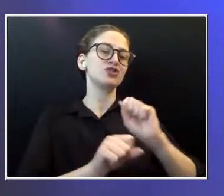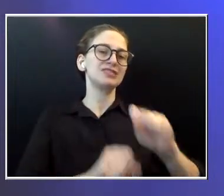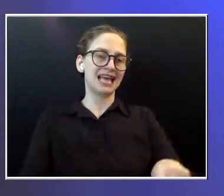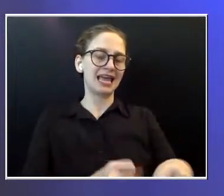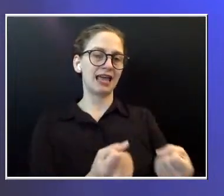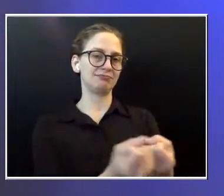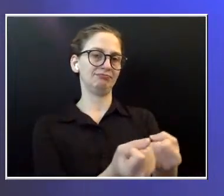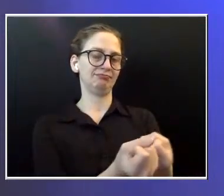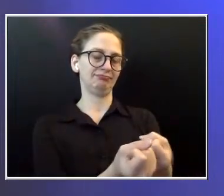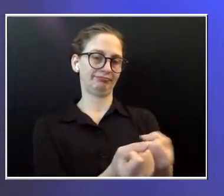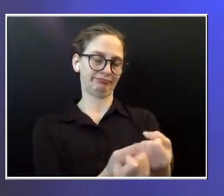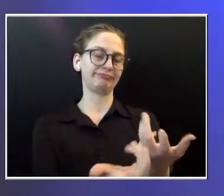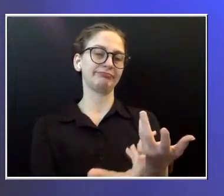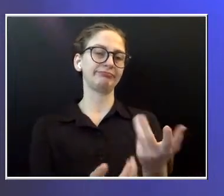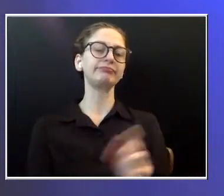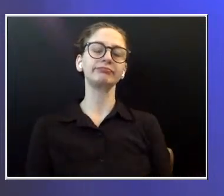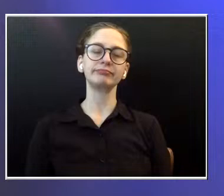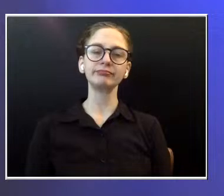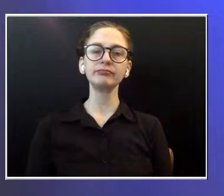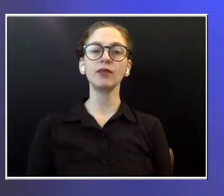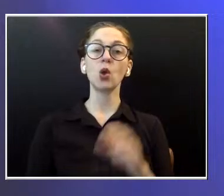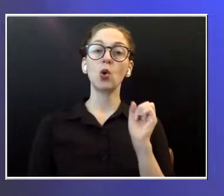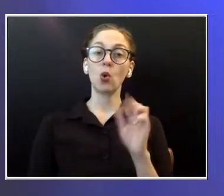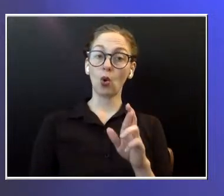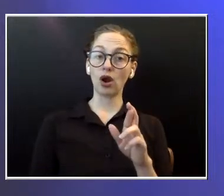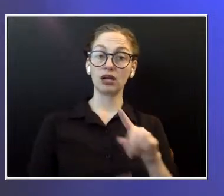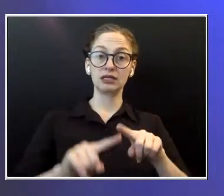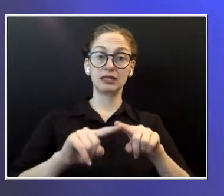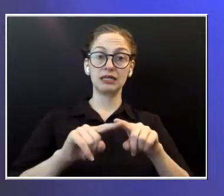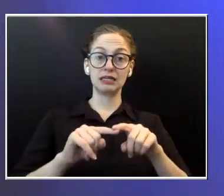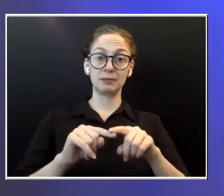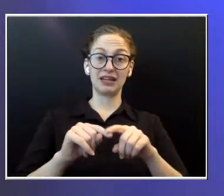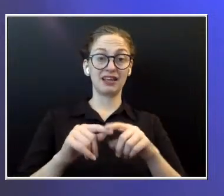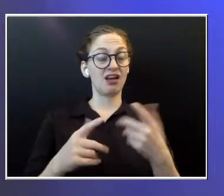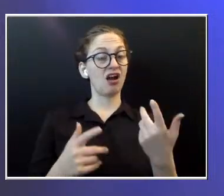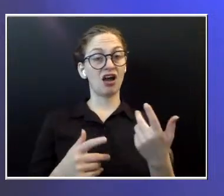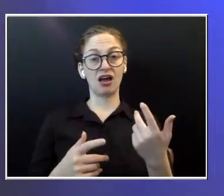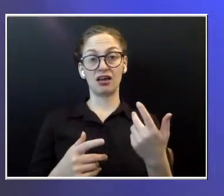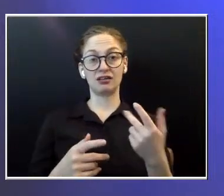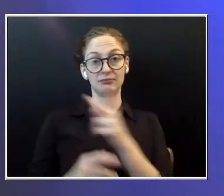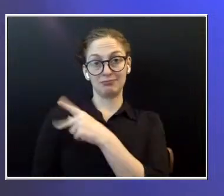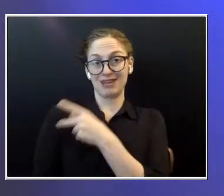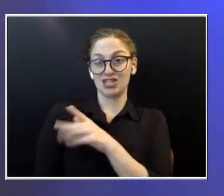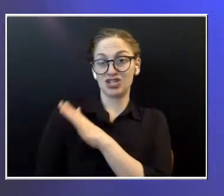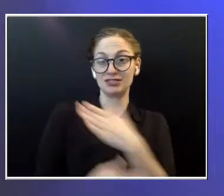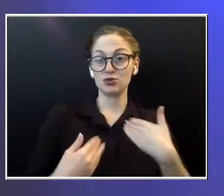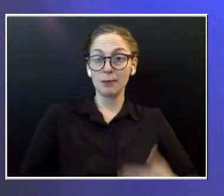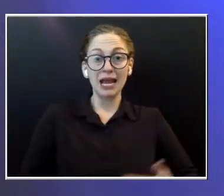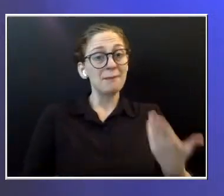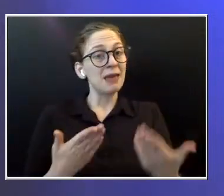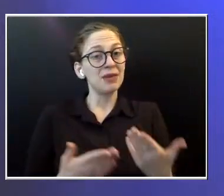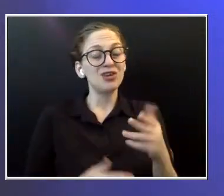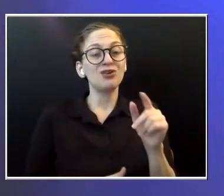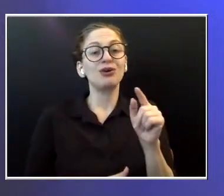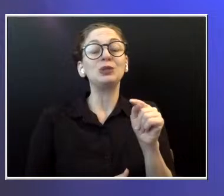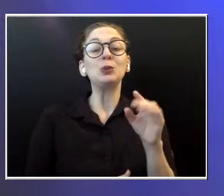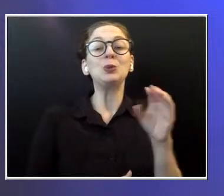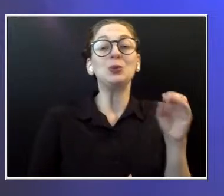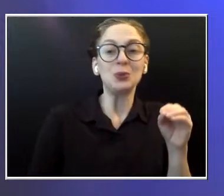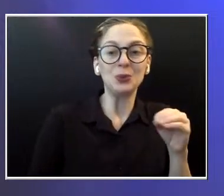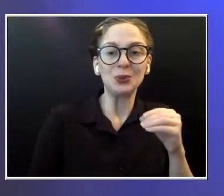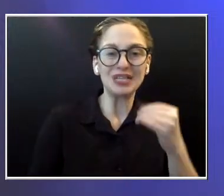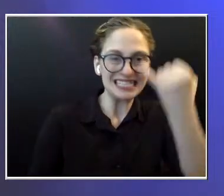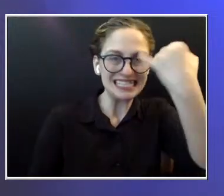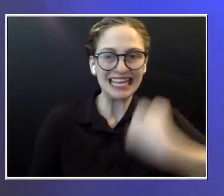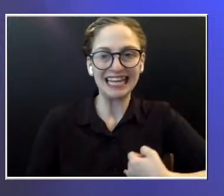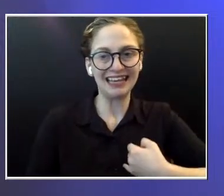recreate that breast. Or depending on patient's body habitus, you may be too skinny and not have enough fat to recreate the size breast